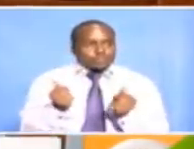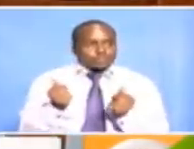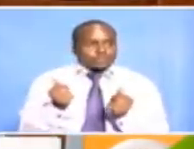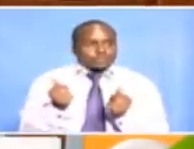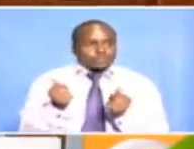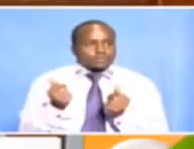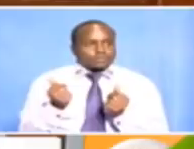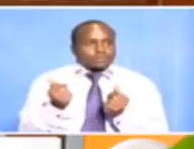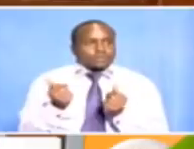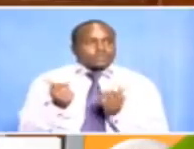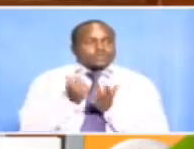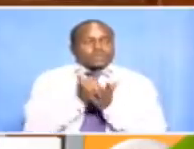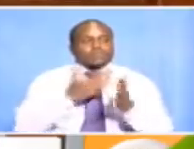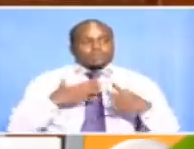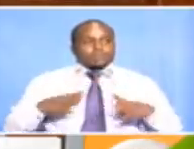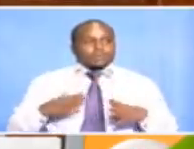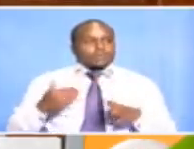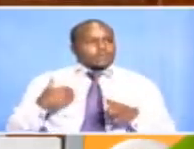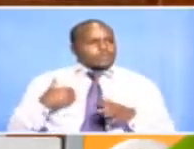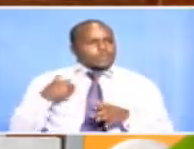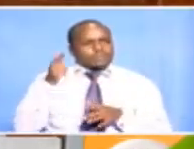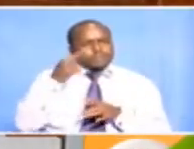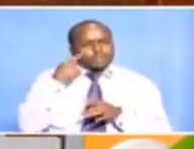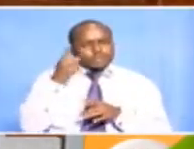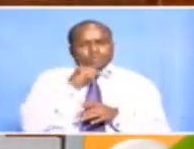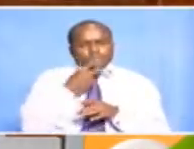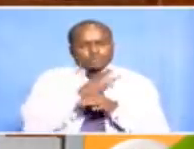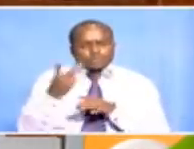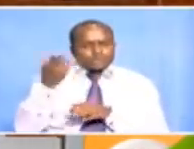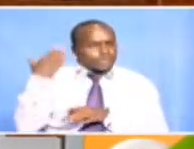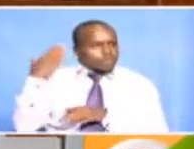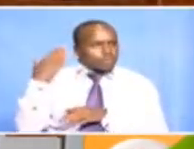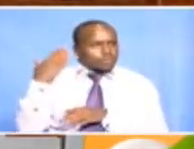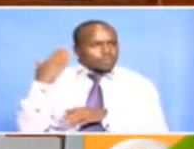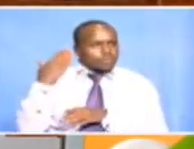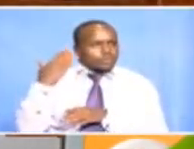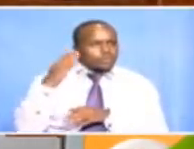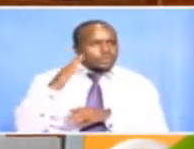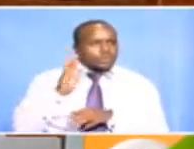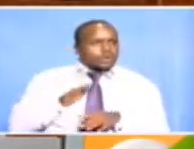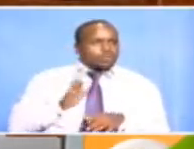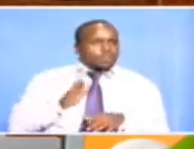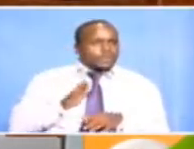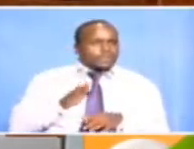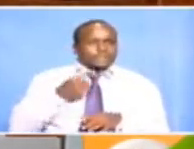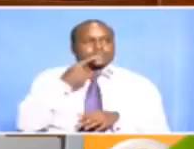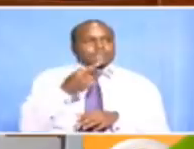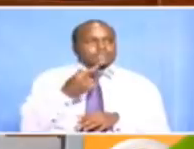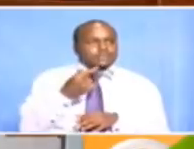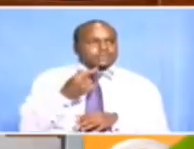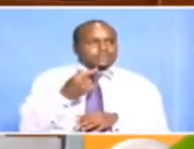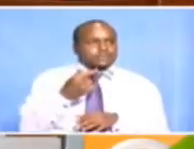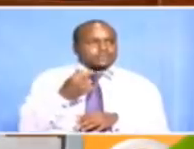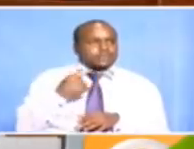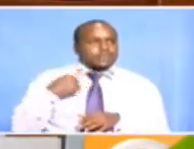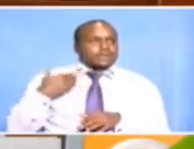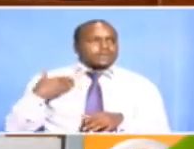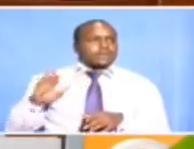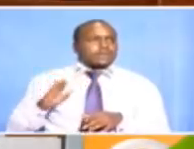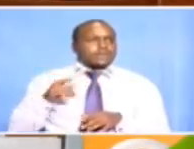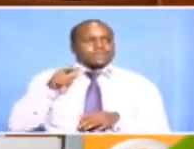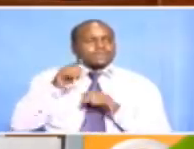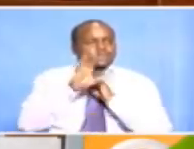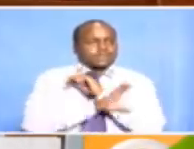watu wetu. There is a clip I saw 2 weeks ago. A woman, akasema, I hate this